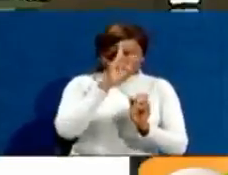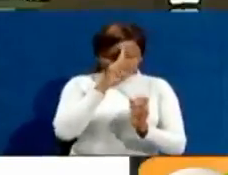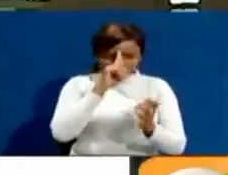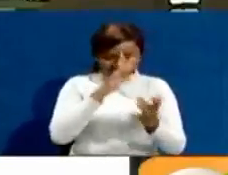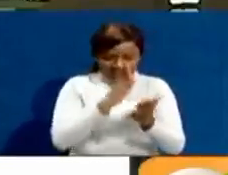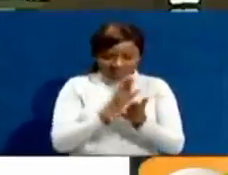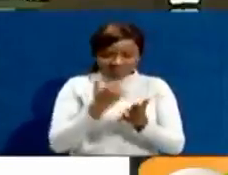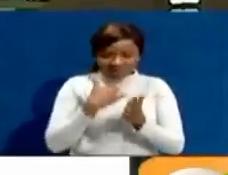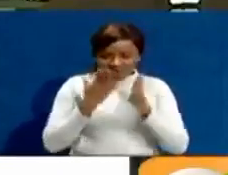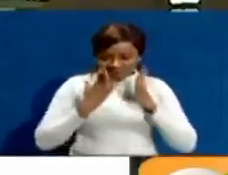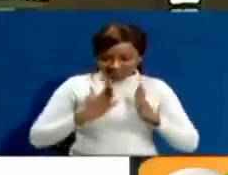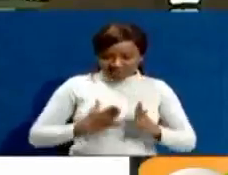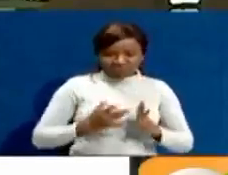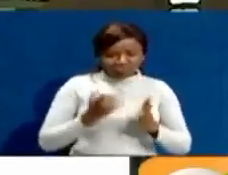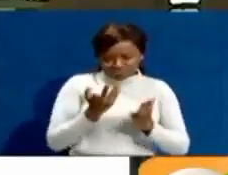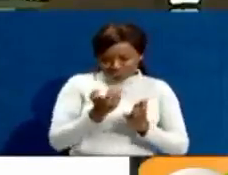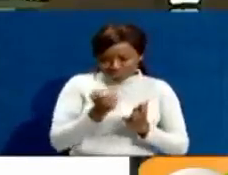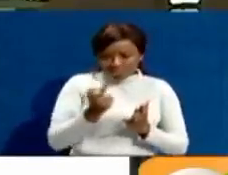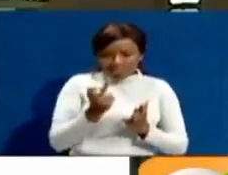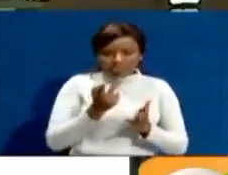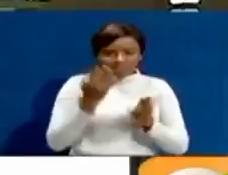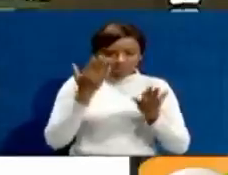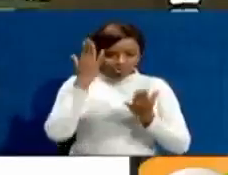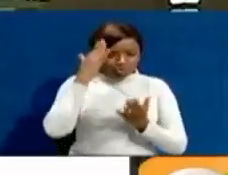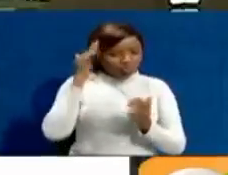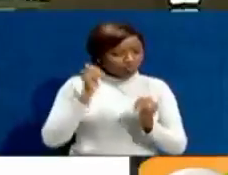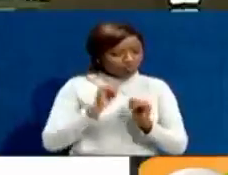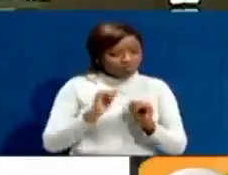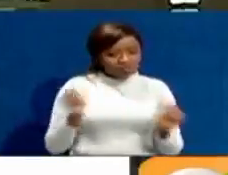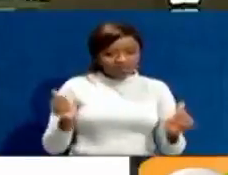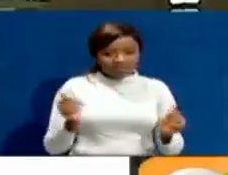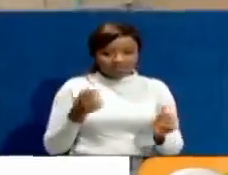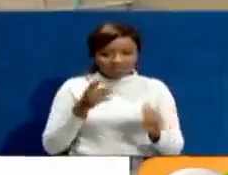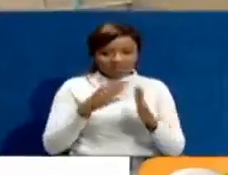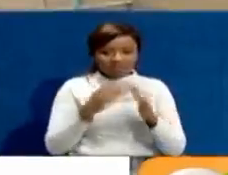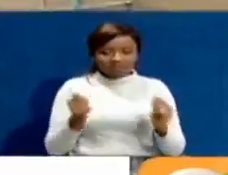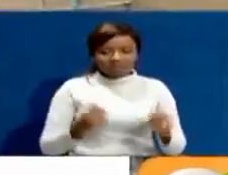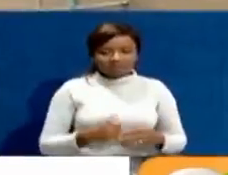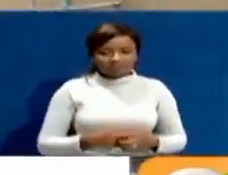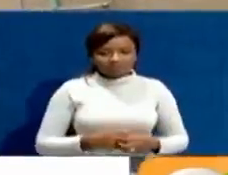assailant, perhaps well known to the victims, in the one-bedroom house.